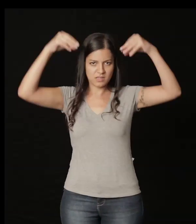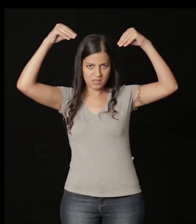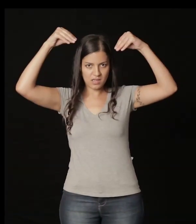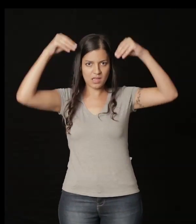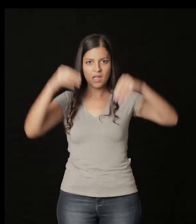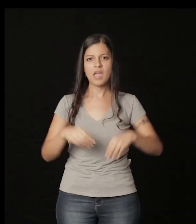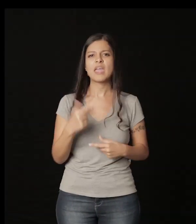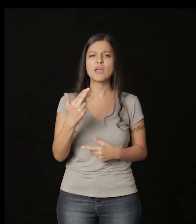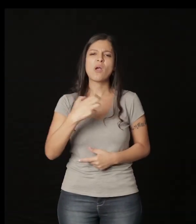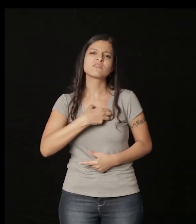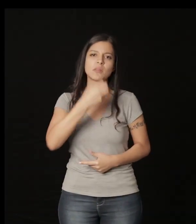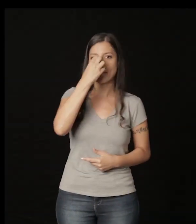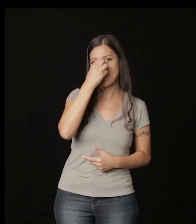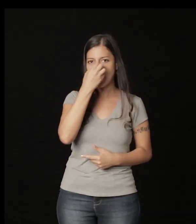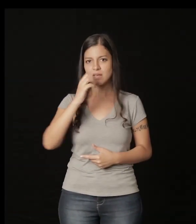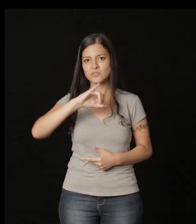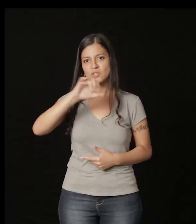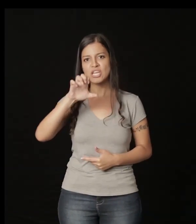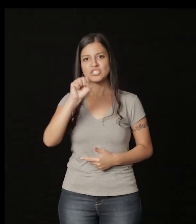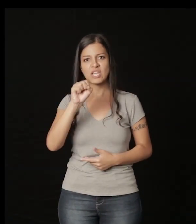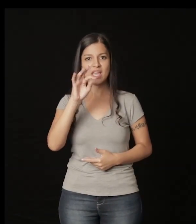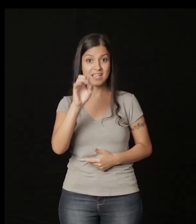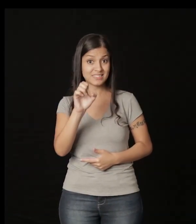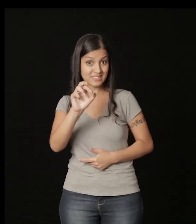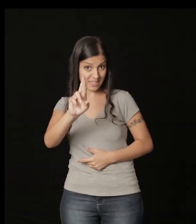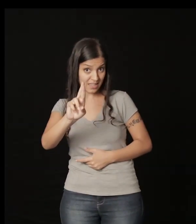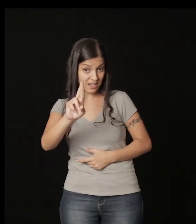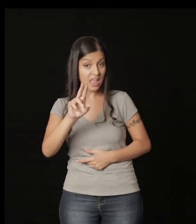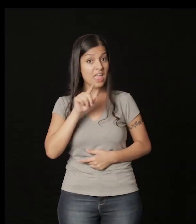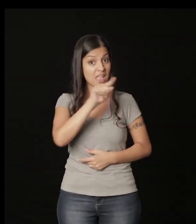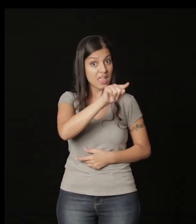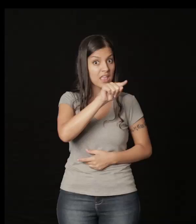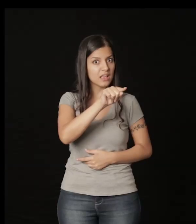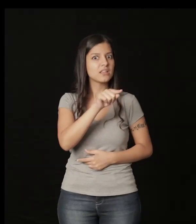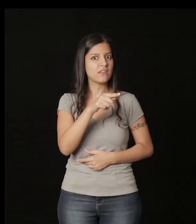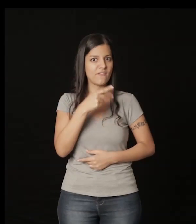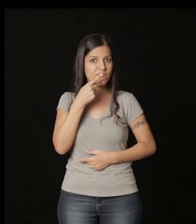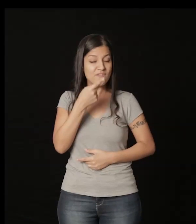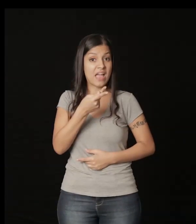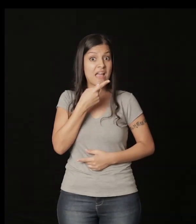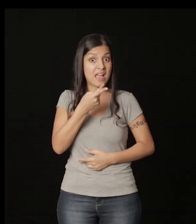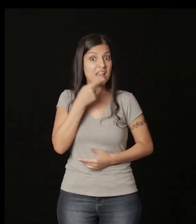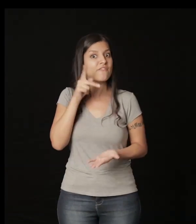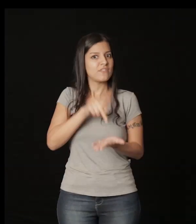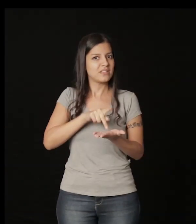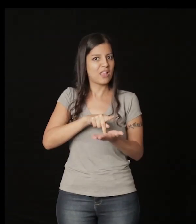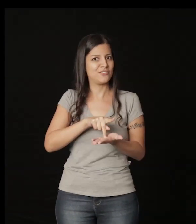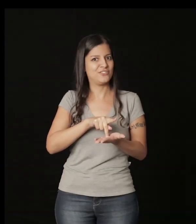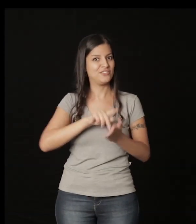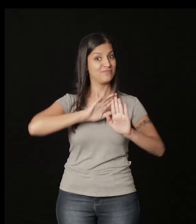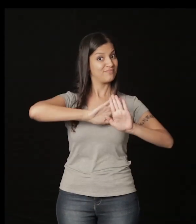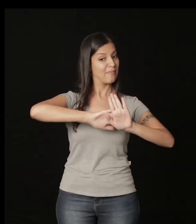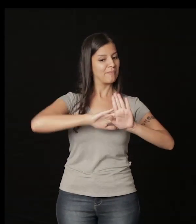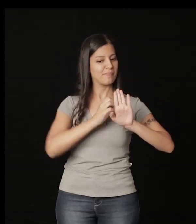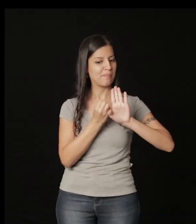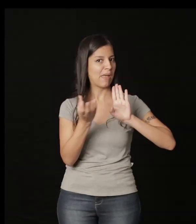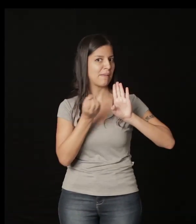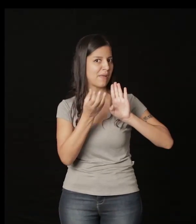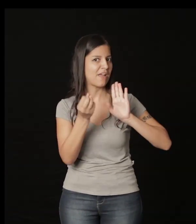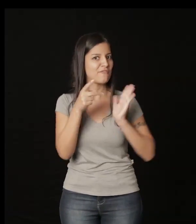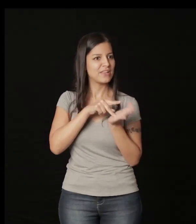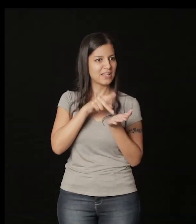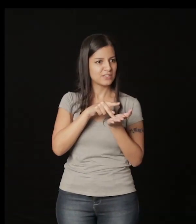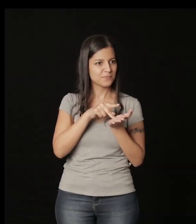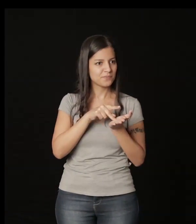cortes medievais, a figura do palhaço, do jester, que na realidade era quem dizia a verdade na corte. Então,